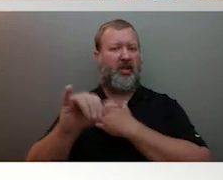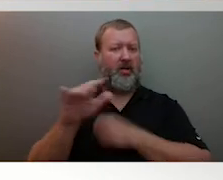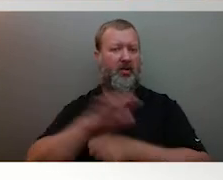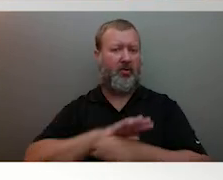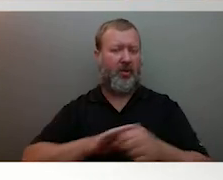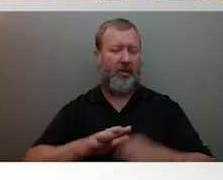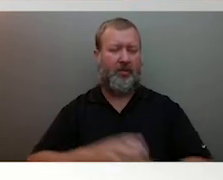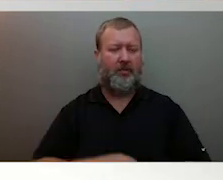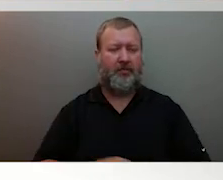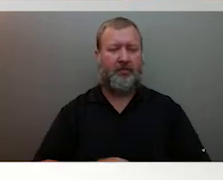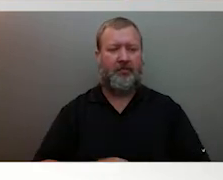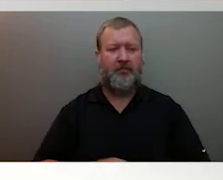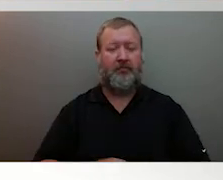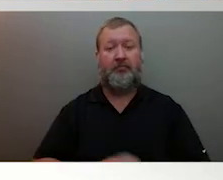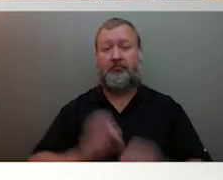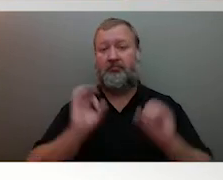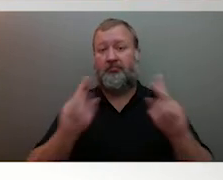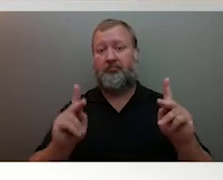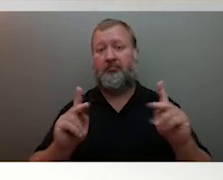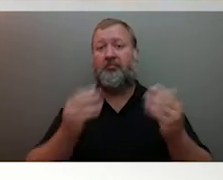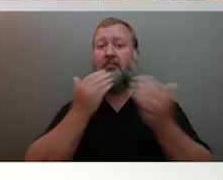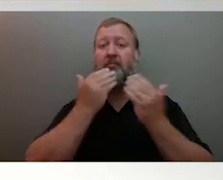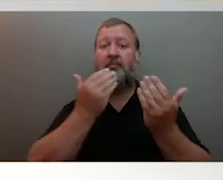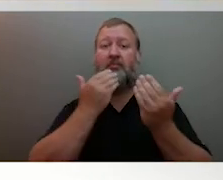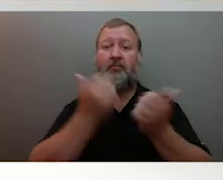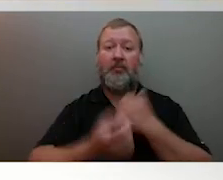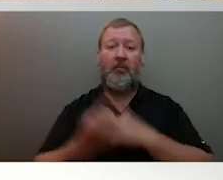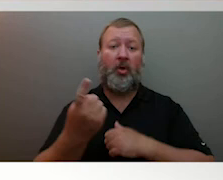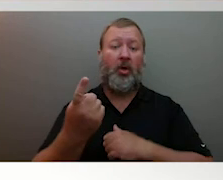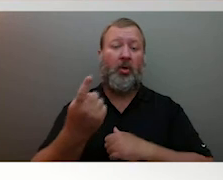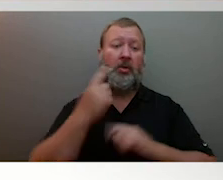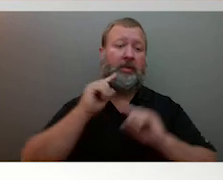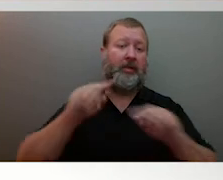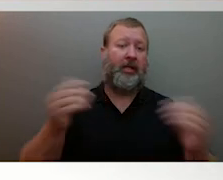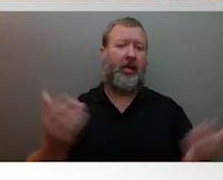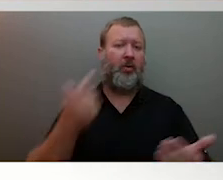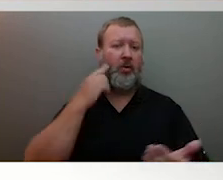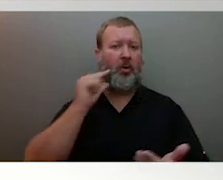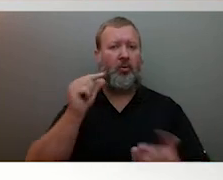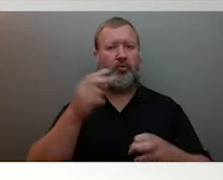area. Okay? Well, thank you all very much for attending. I know it was